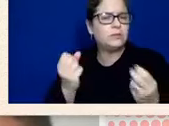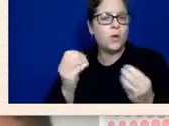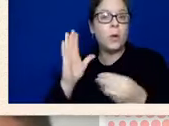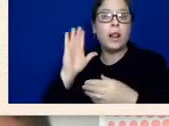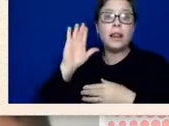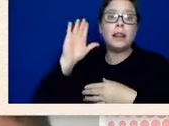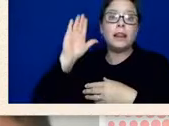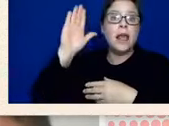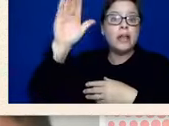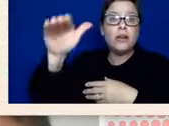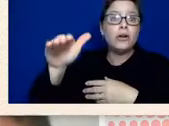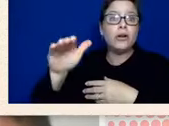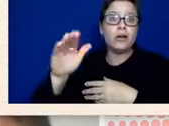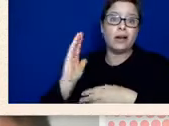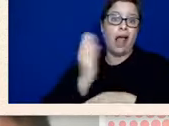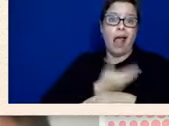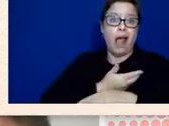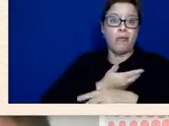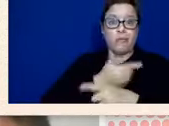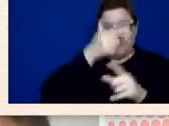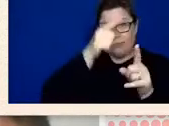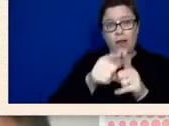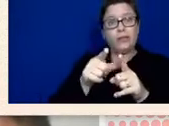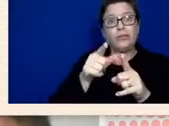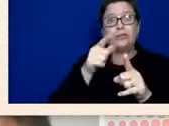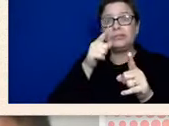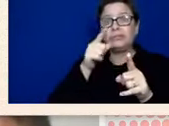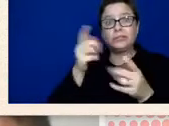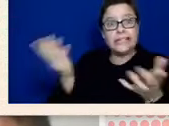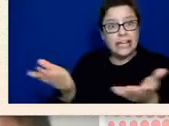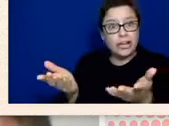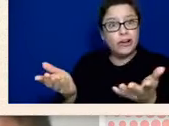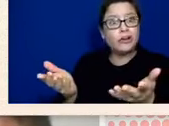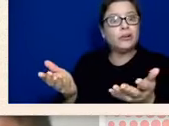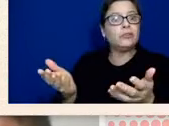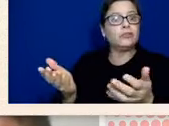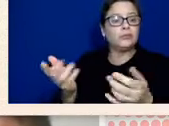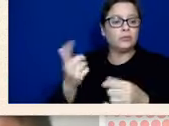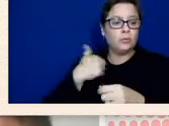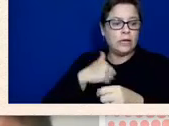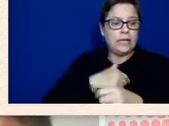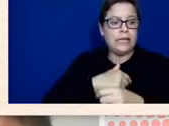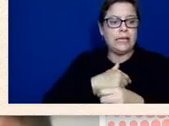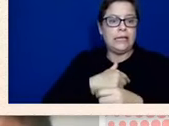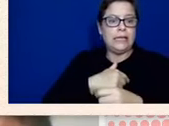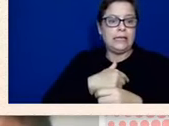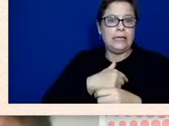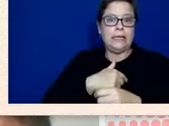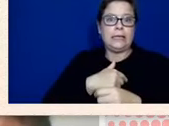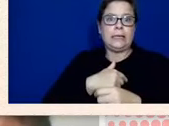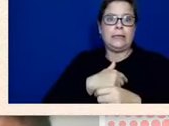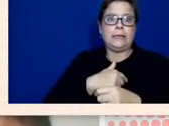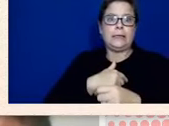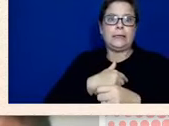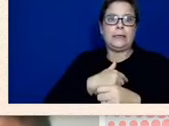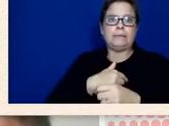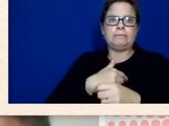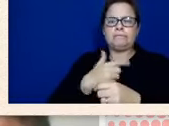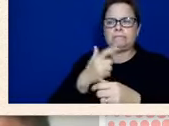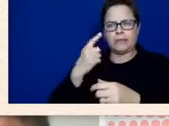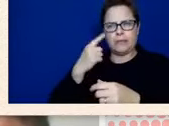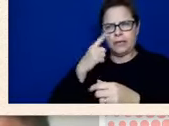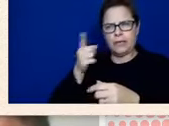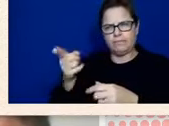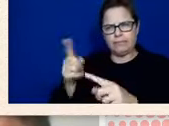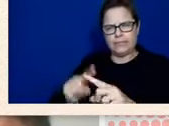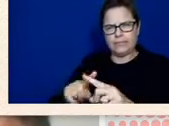majority of our siblings being able to not have that mental capacity as what we